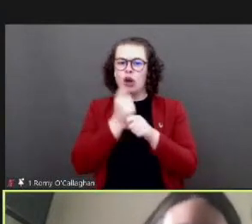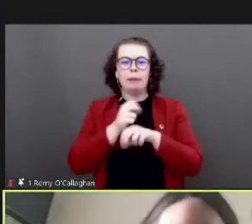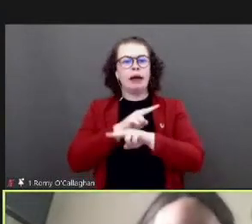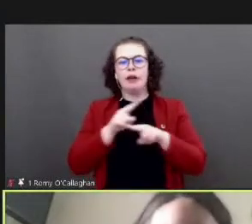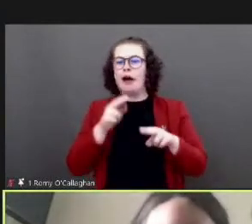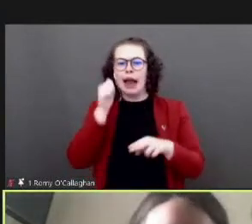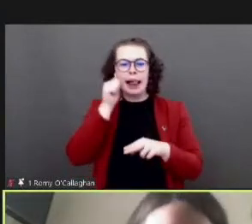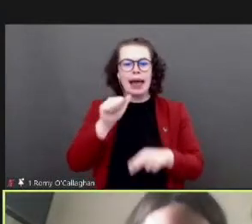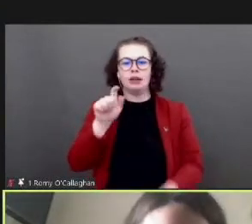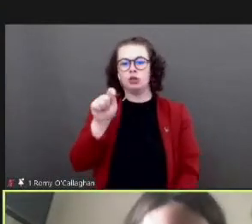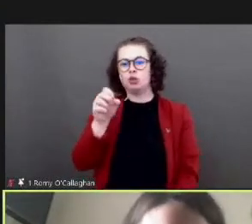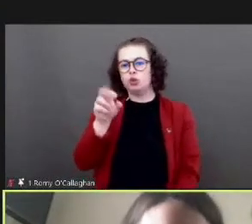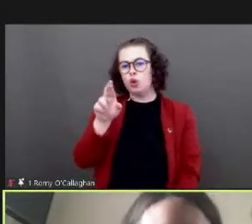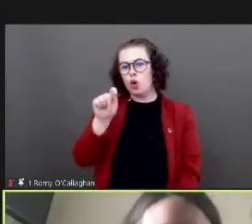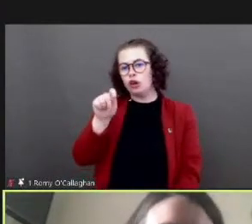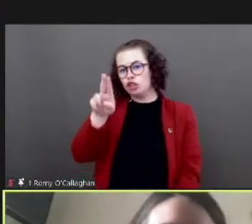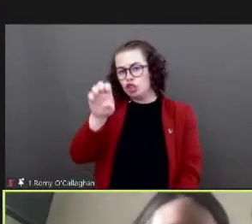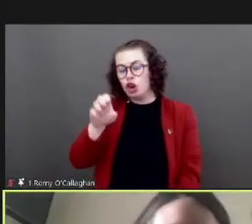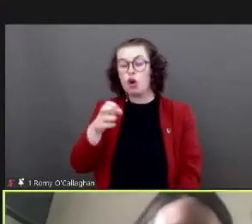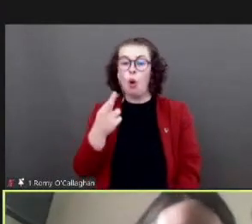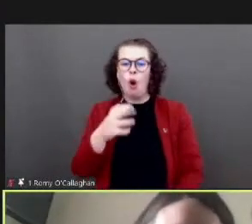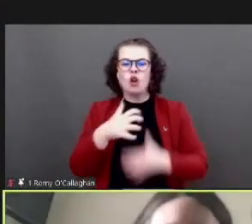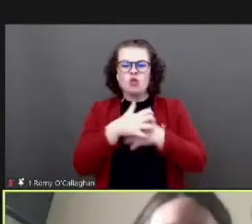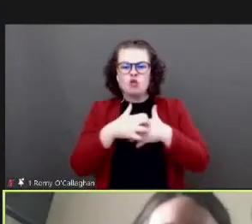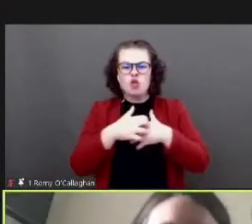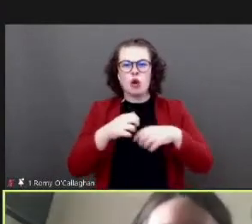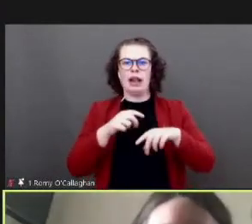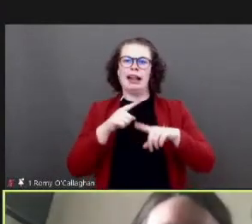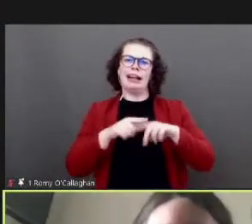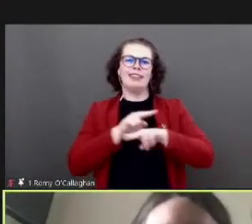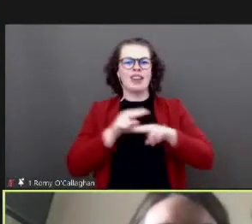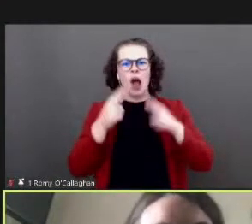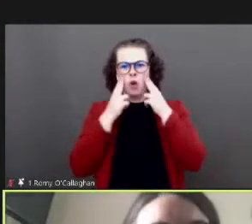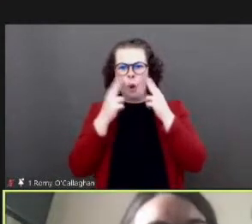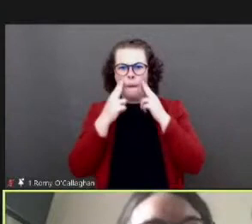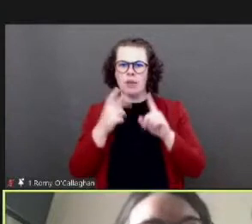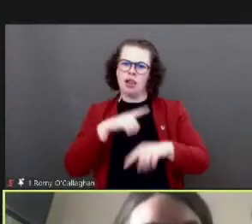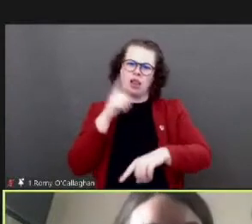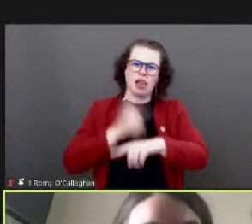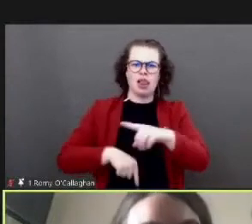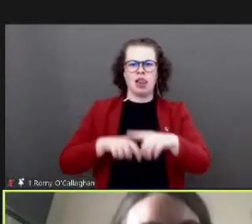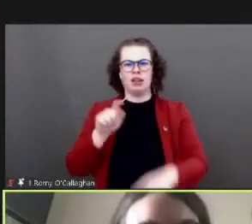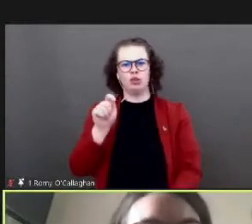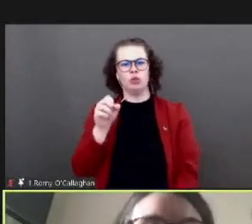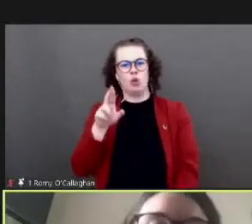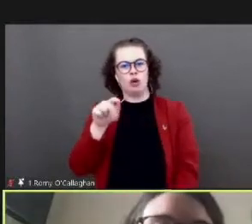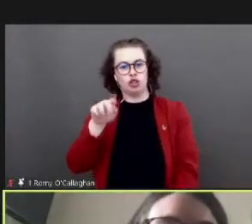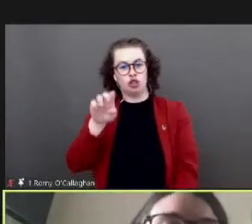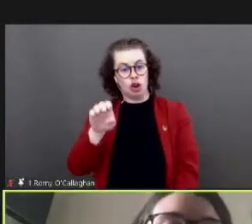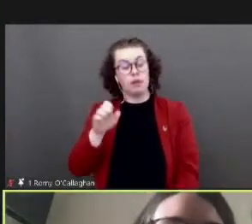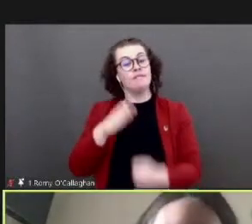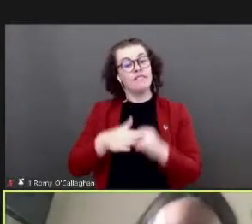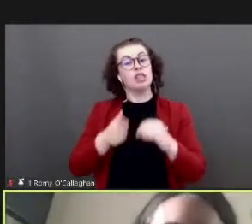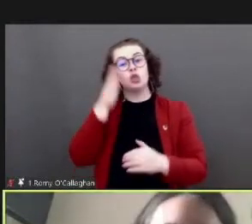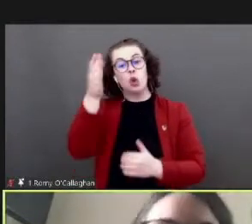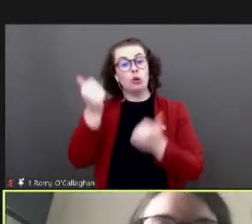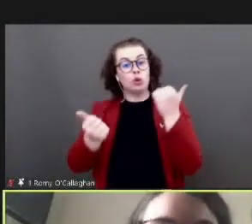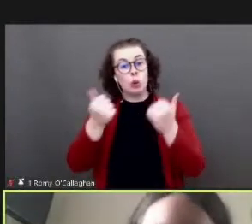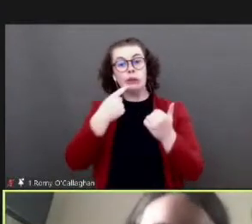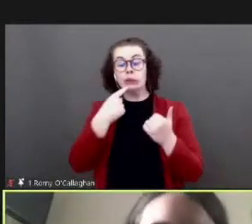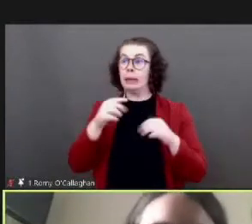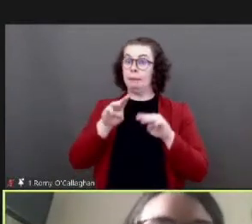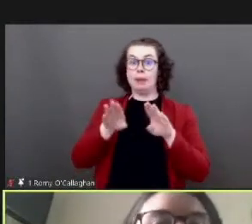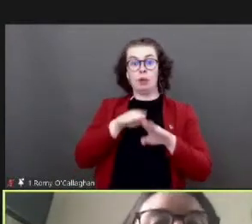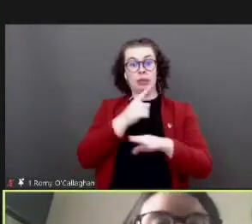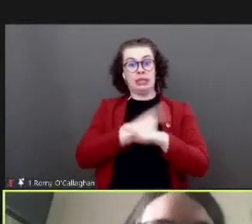and cruel and unusual punishment. And there's a number of cases that have come in front of the court in order to recognise that actually people with disabilities who